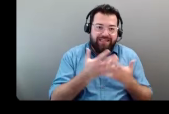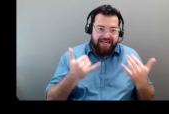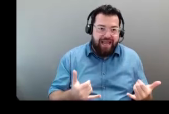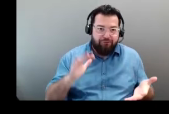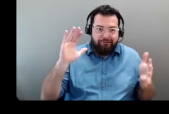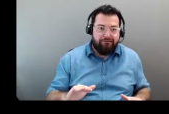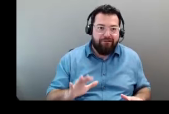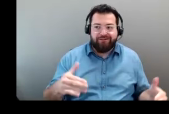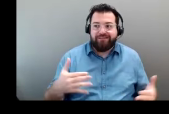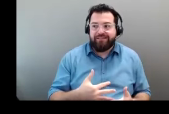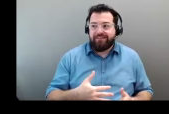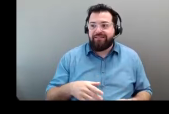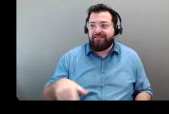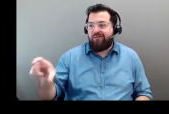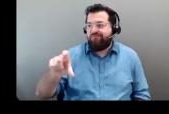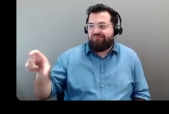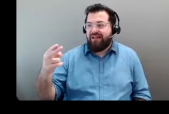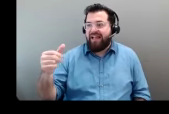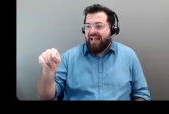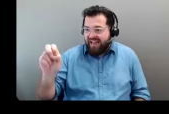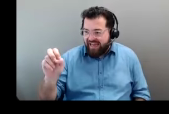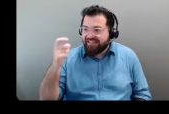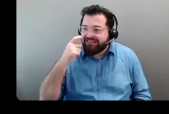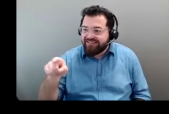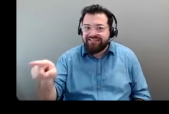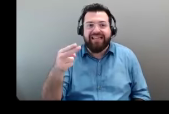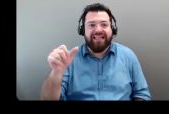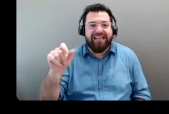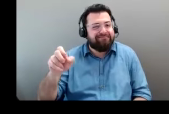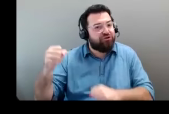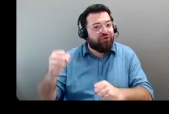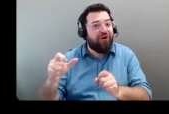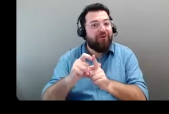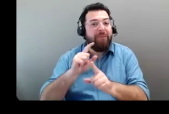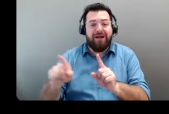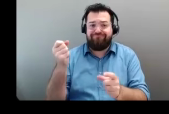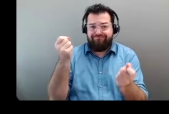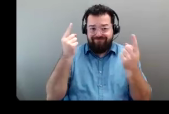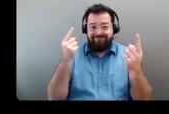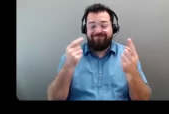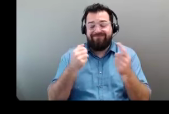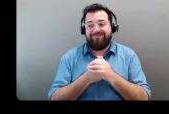So yeah, hate is a really strong word, but it's there. I get it. I totally get,